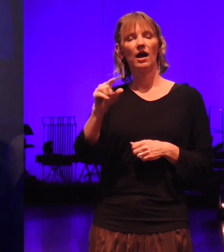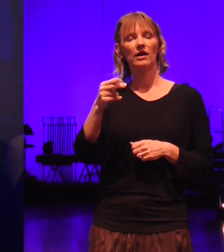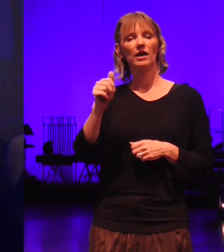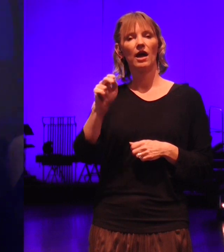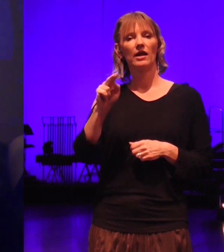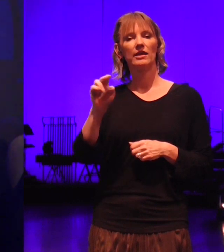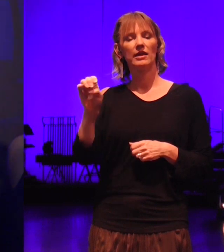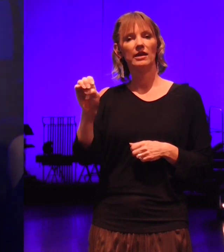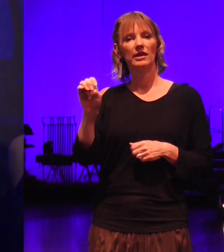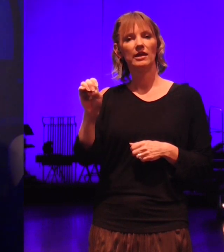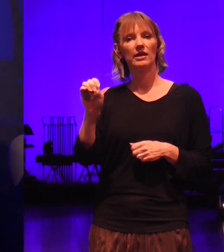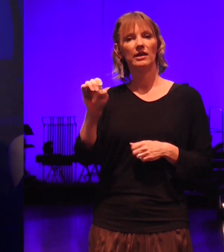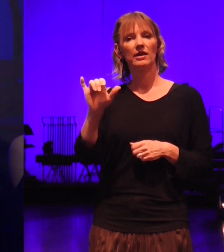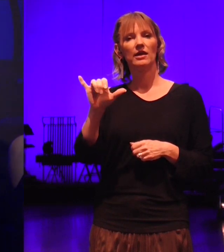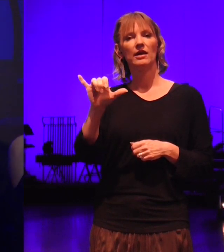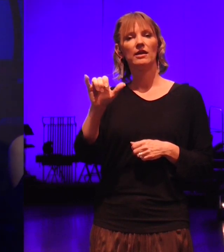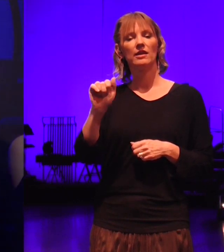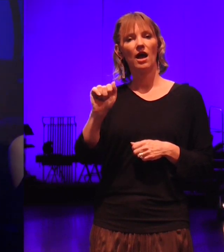Yagani,